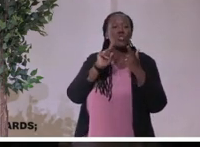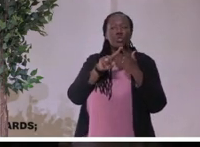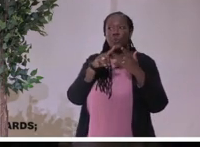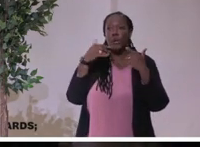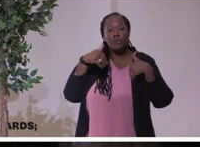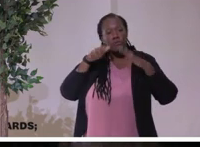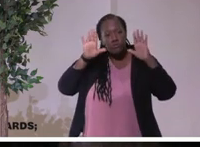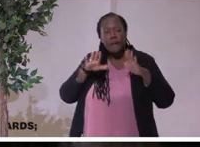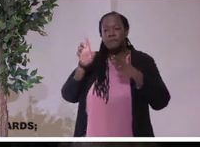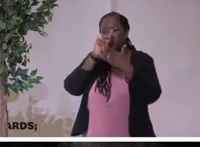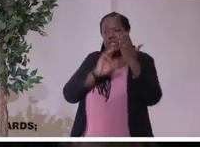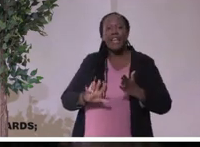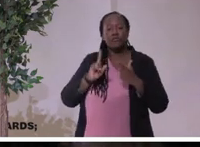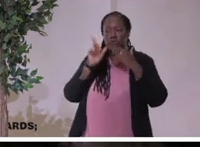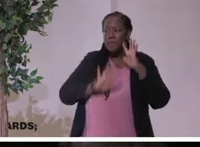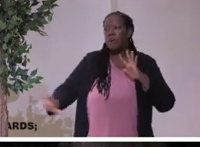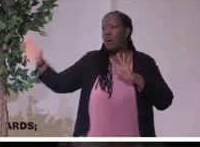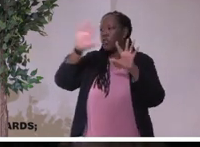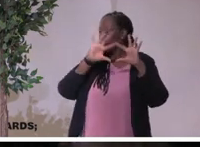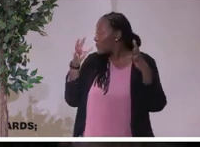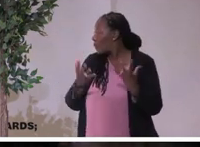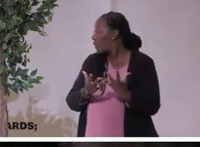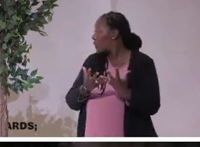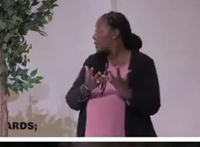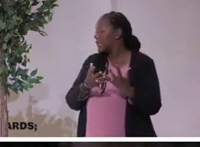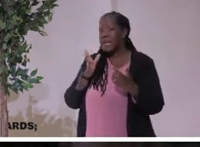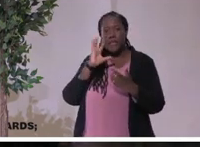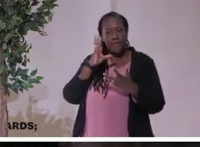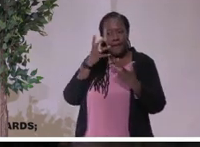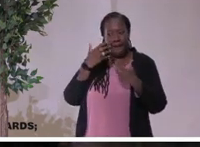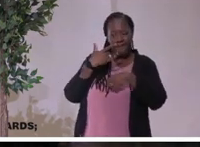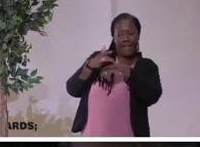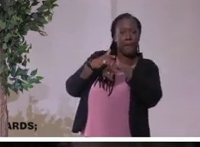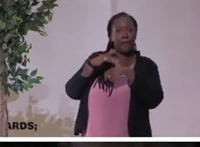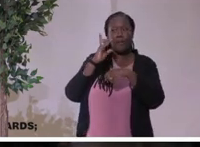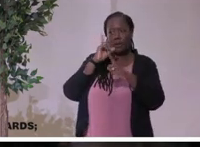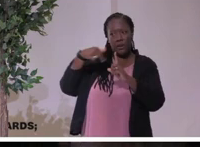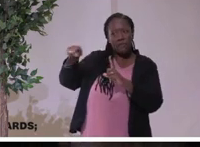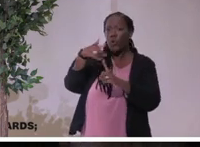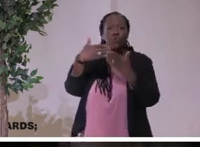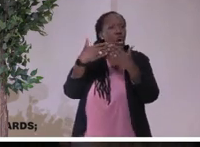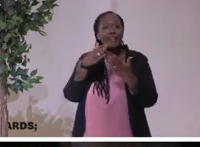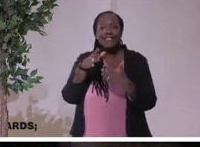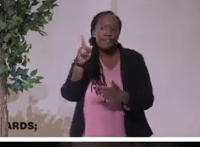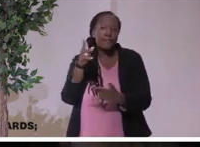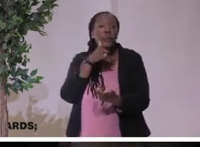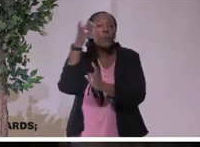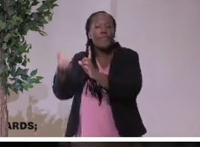designers from around the world, and making it available to anybody, regardless of who they are.